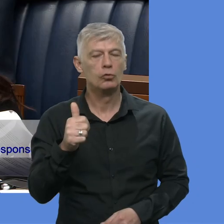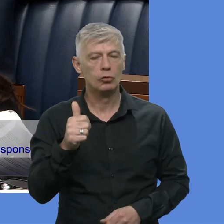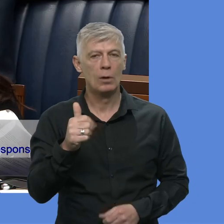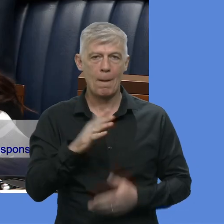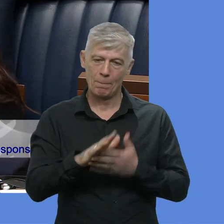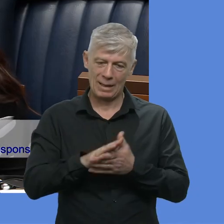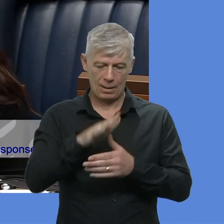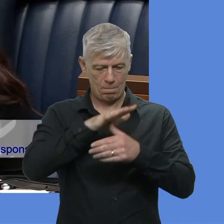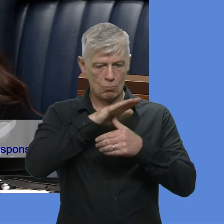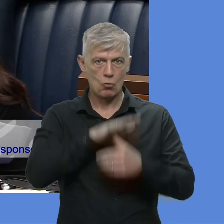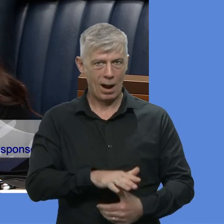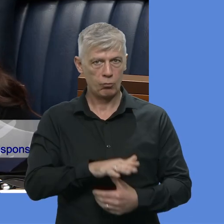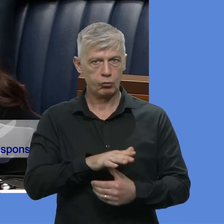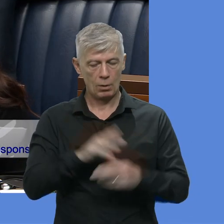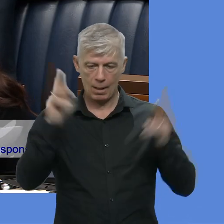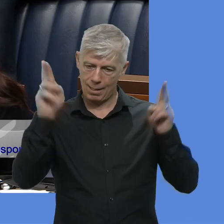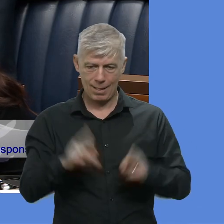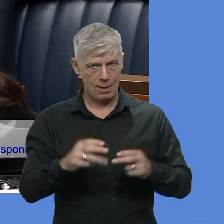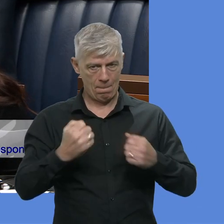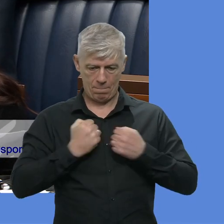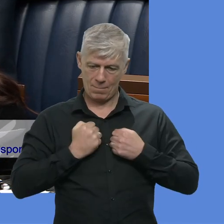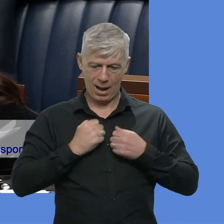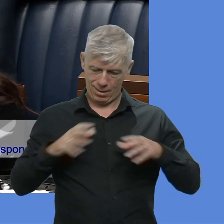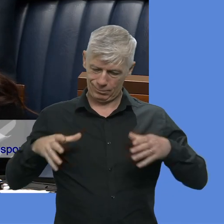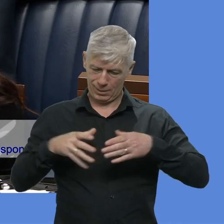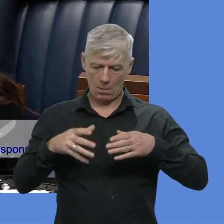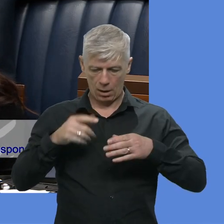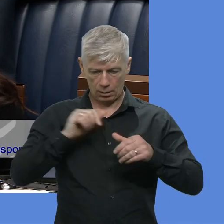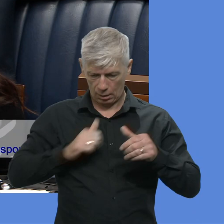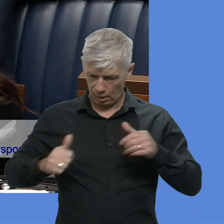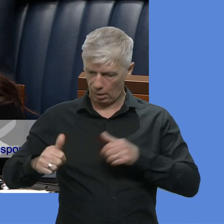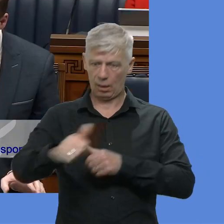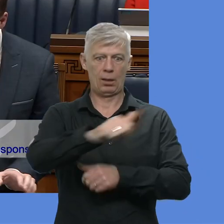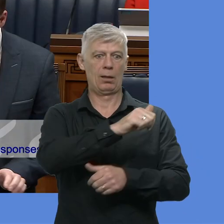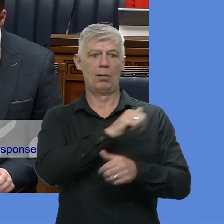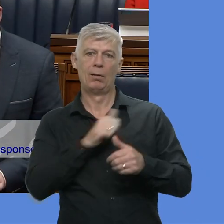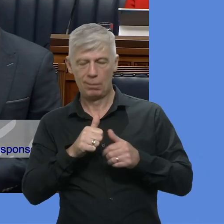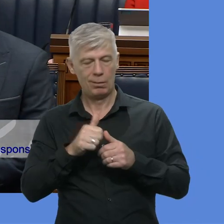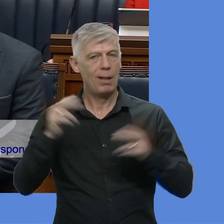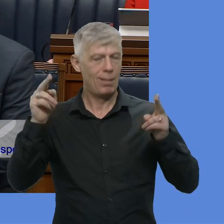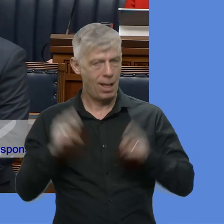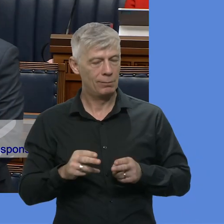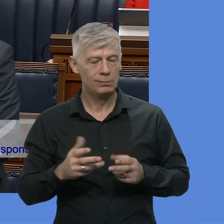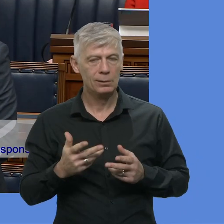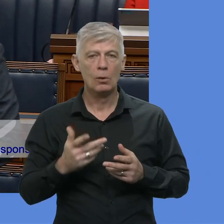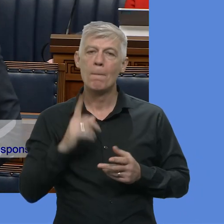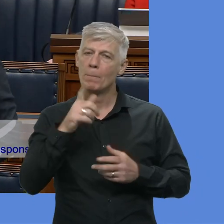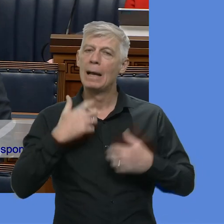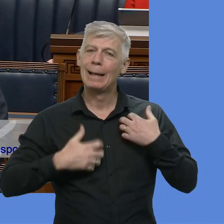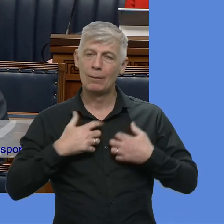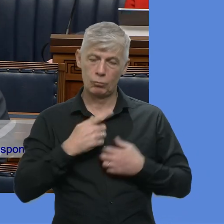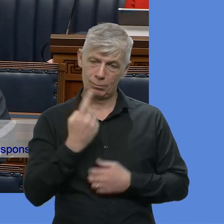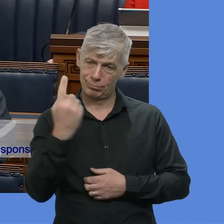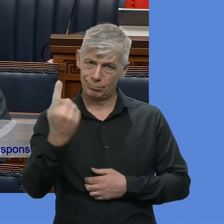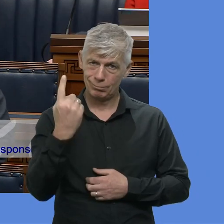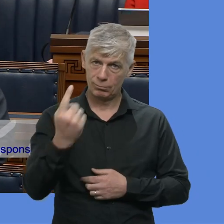pressure on my departmental resources as well. But I do think it is interesting that the member